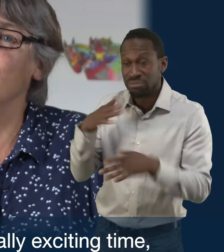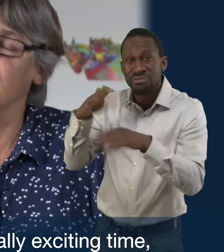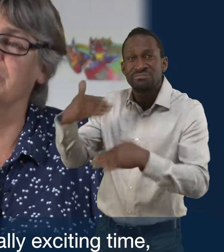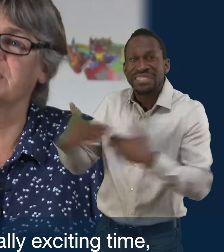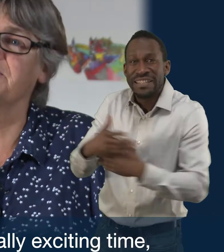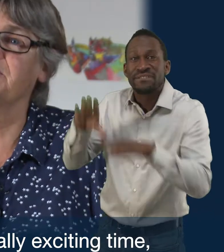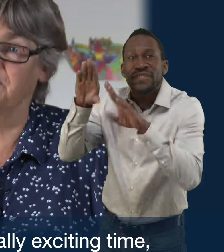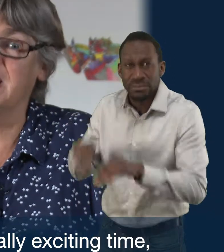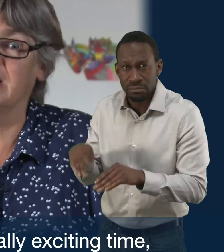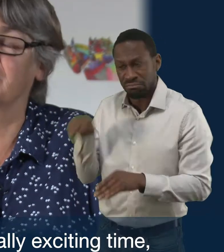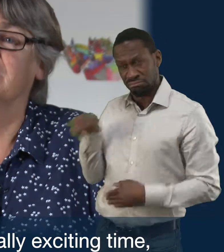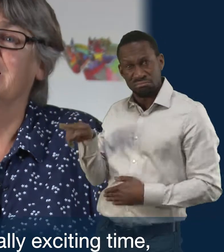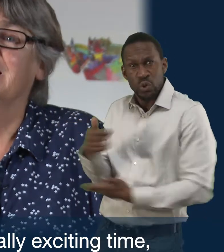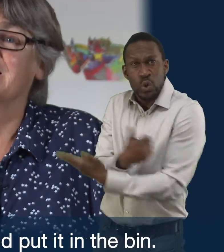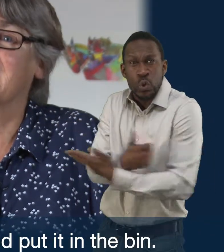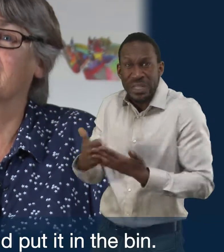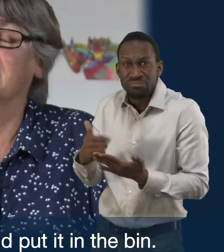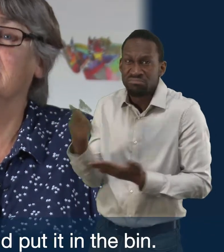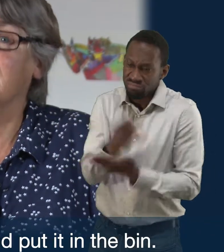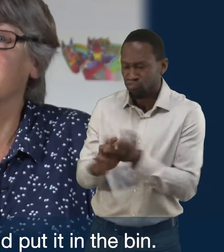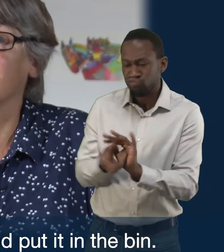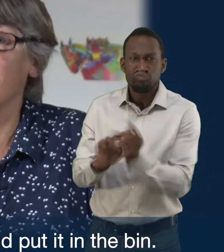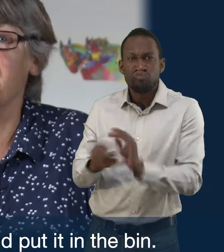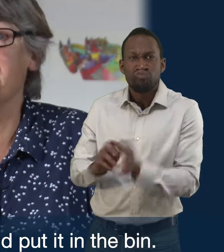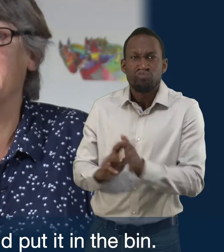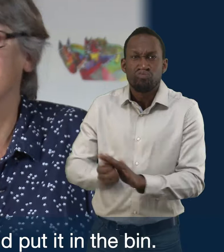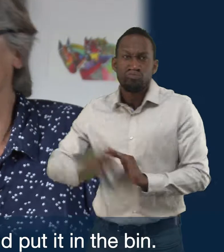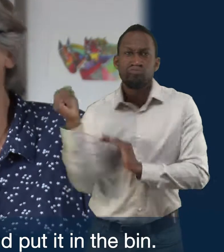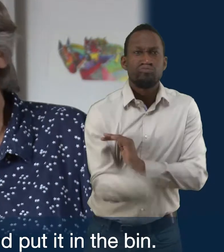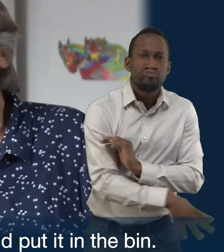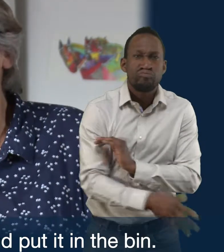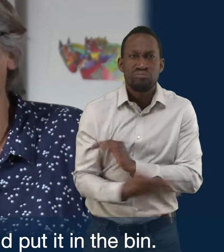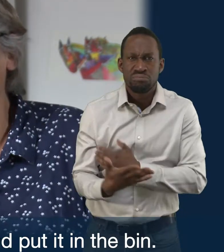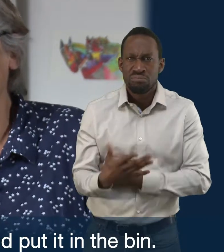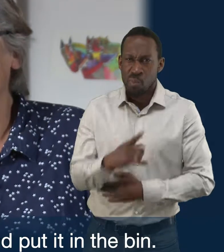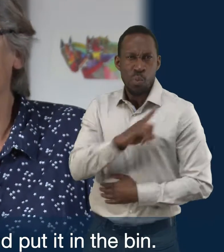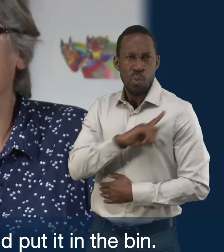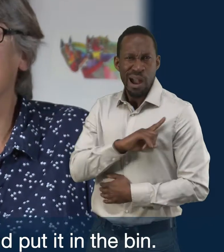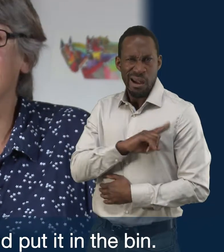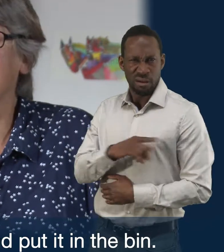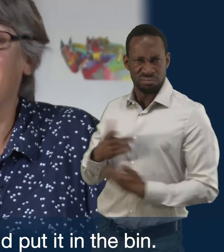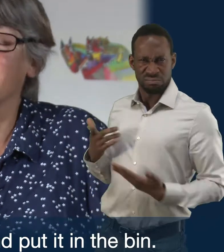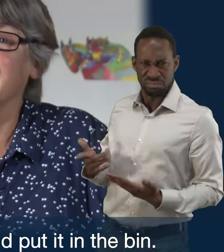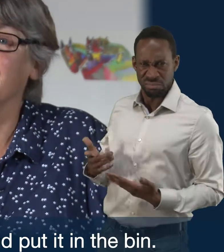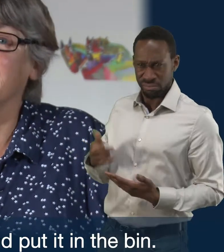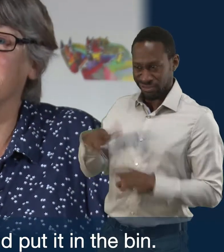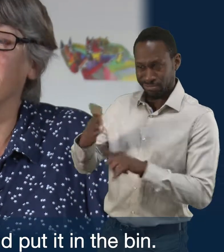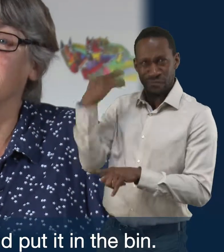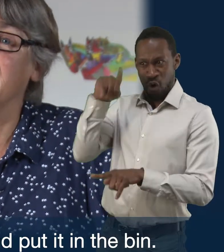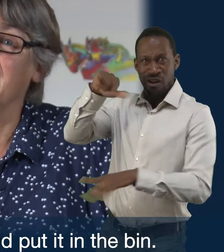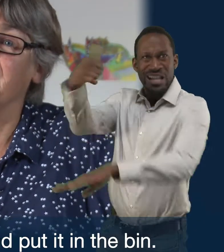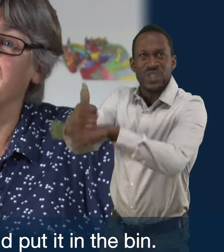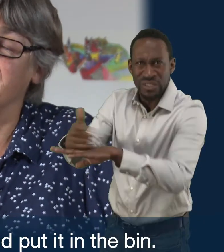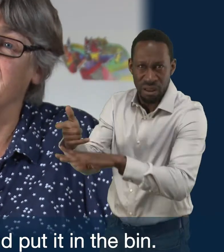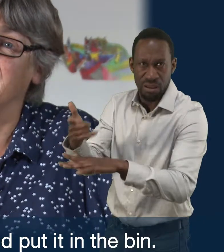Carol always used to finish a session and screw up her painting and put it in the bin, because actually where